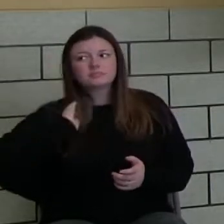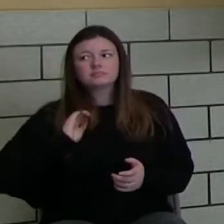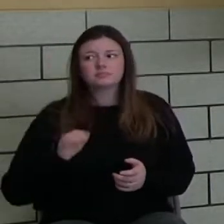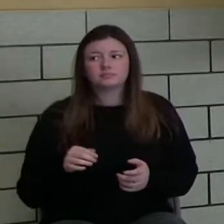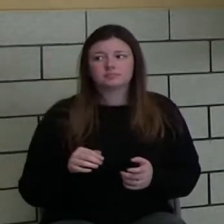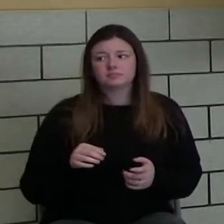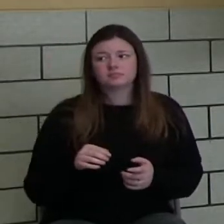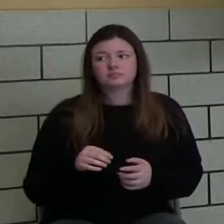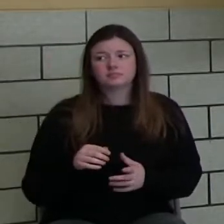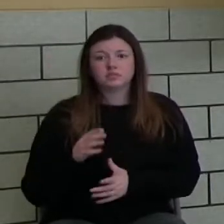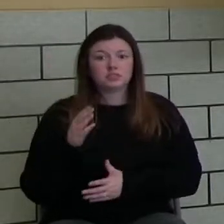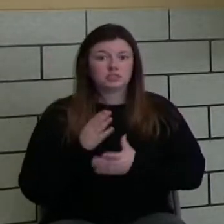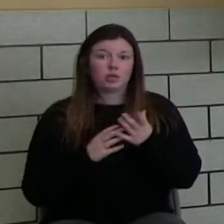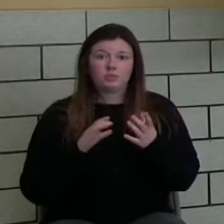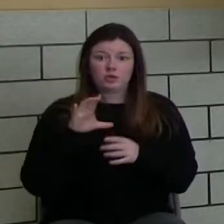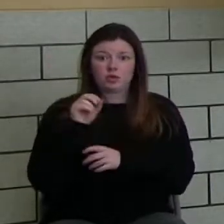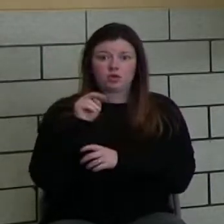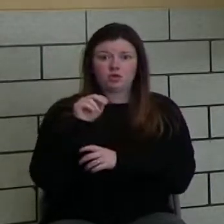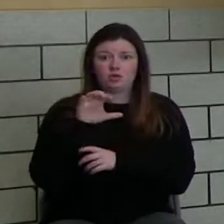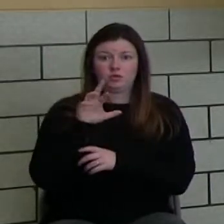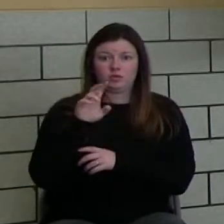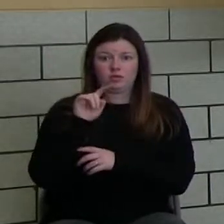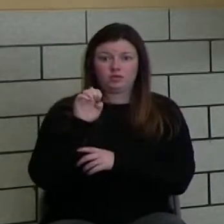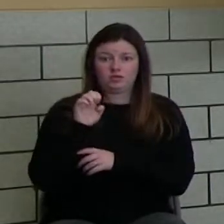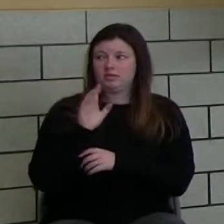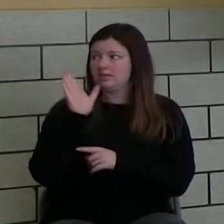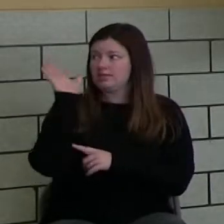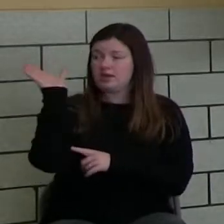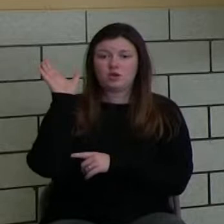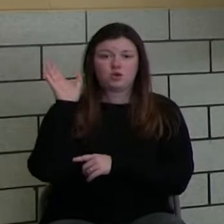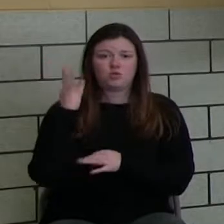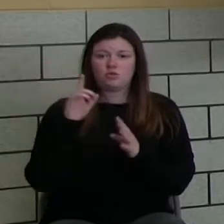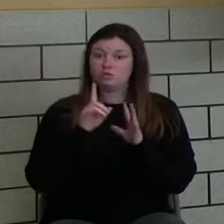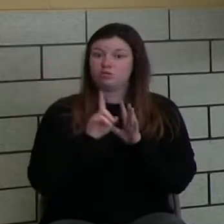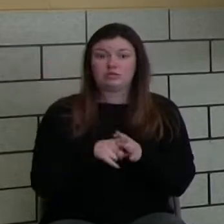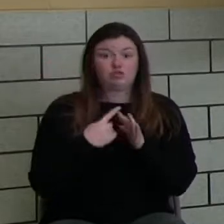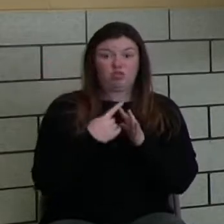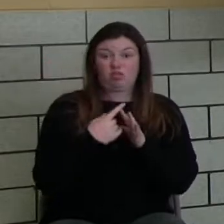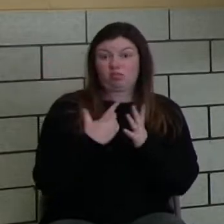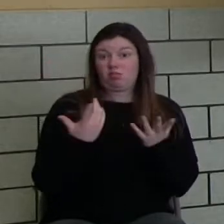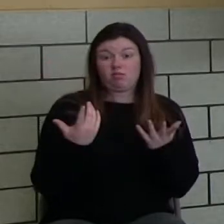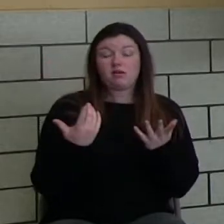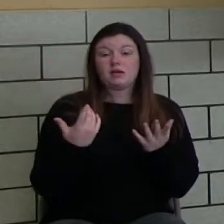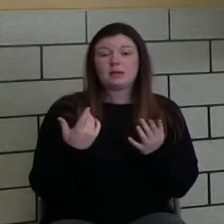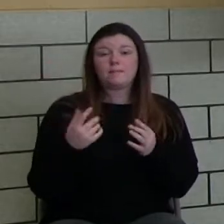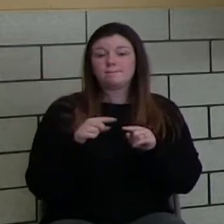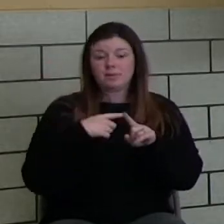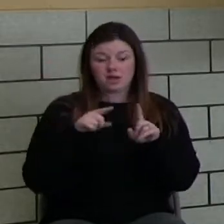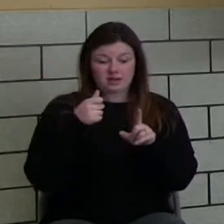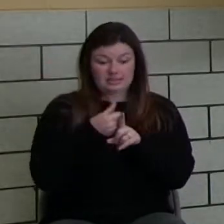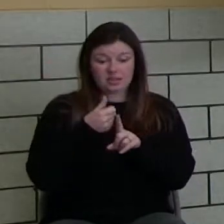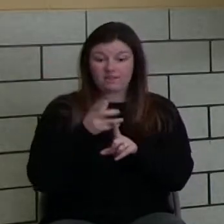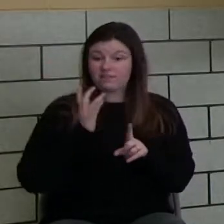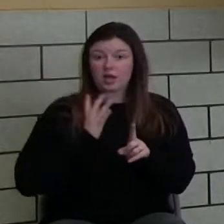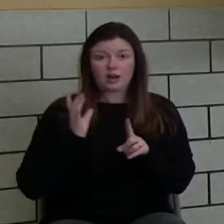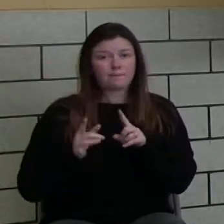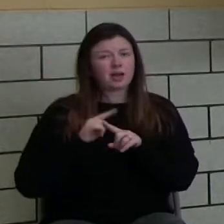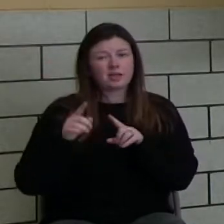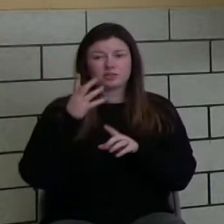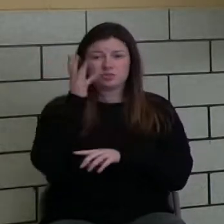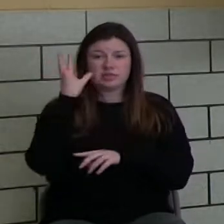concrete, some of that concrete out there is original, and the concrete's fine, it's just been pushed up by tree roots around it. So, a long